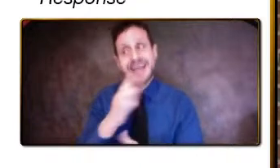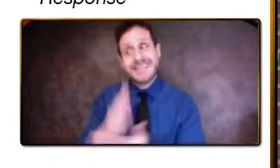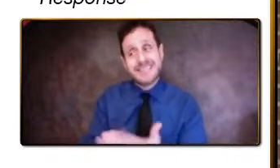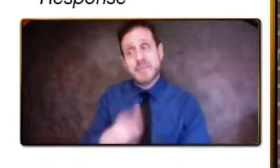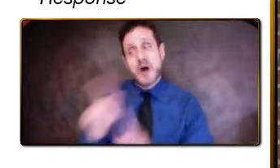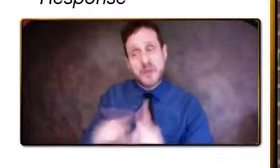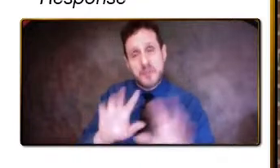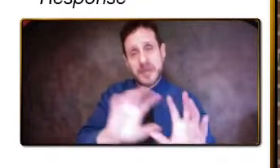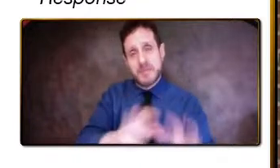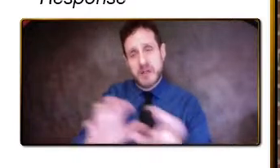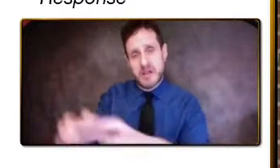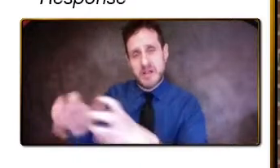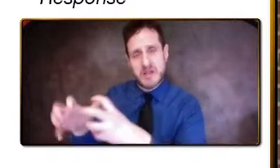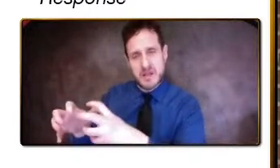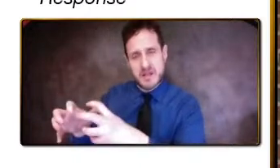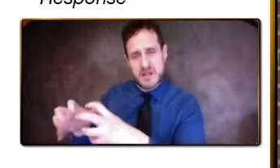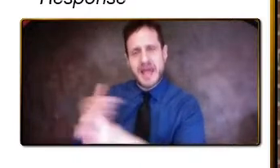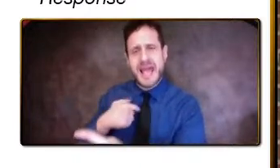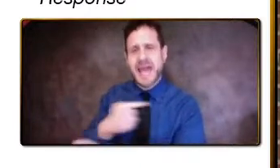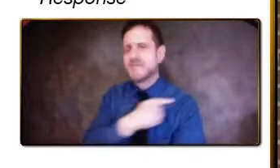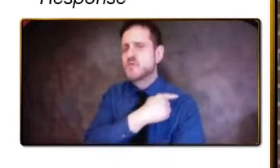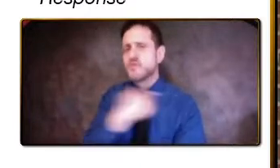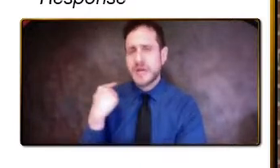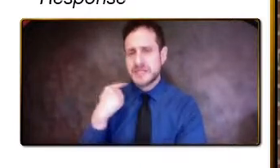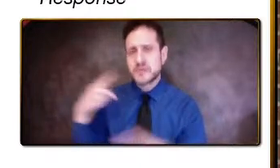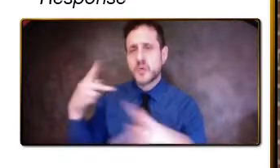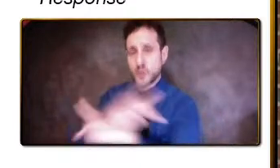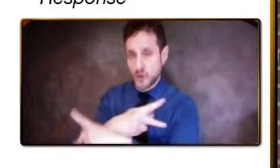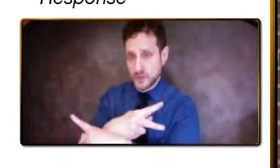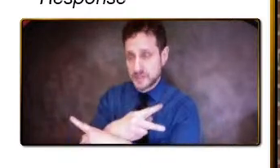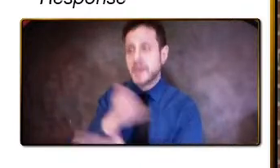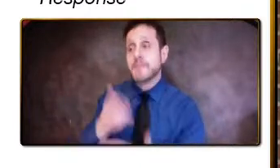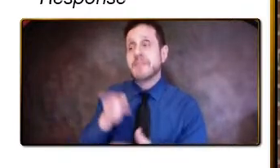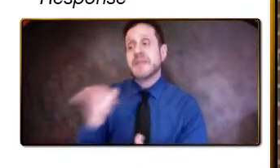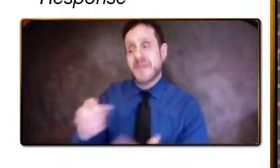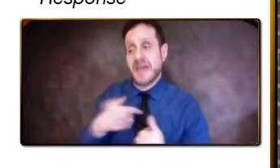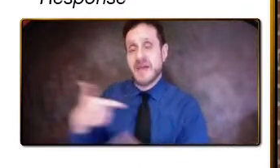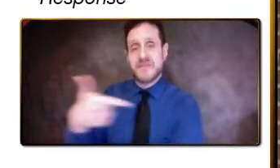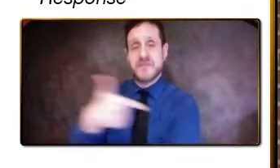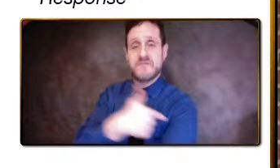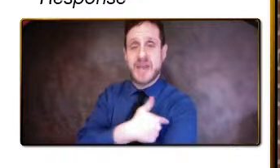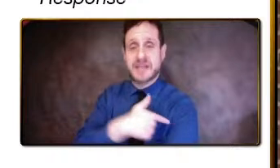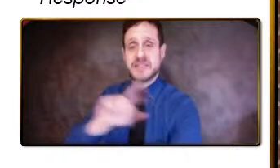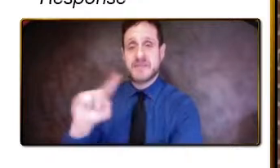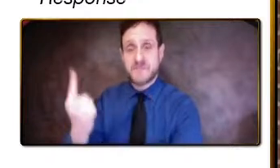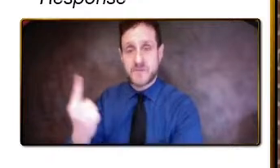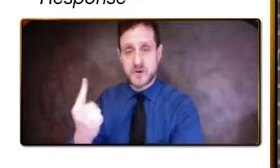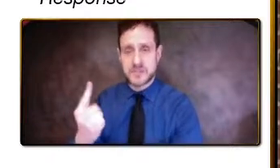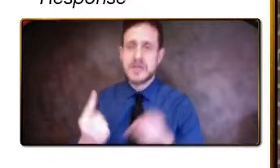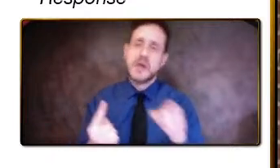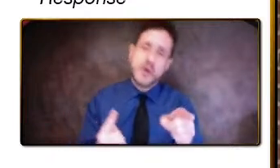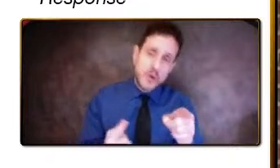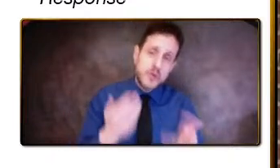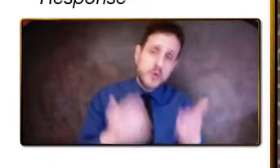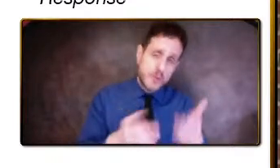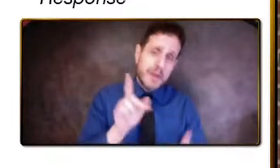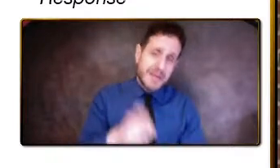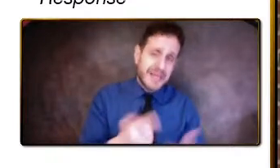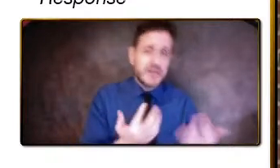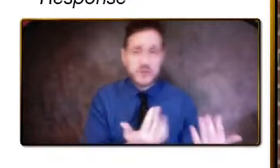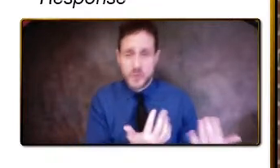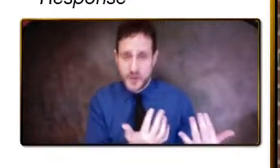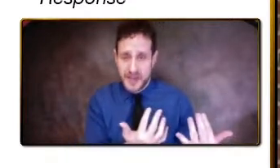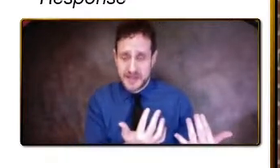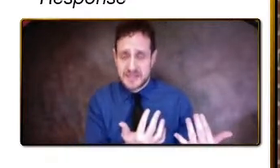risk categories to you who may get vaccinated first. That doesn't mean that it's not your turn to be vaccinated, but